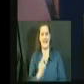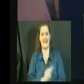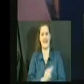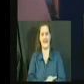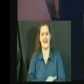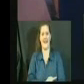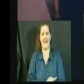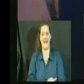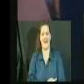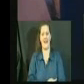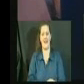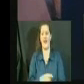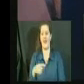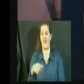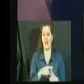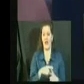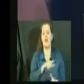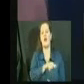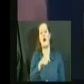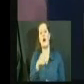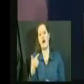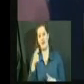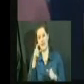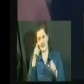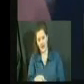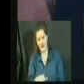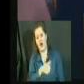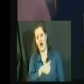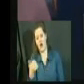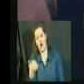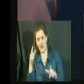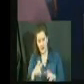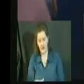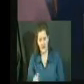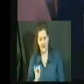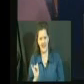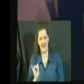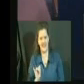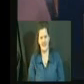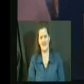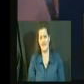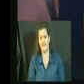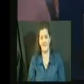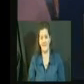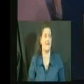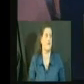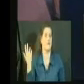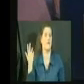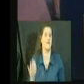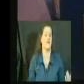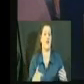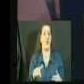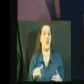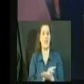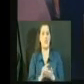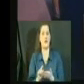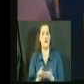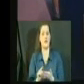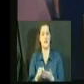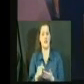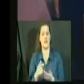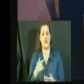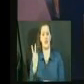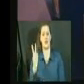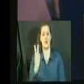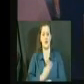were testing, and then they'd go to another test, and then they'd go to another. It's like, and then this week they had 2 days